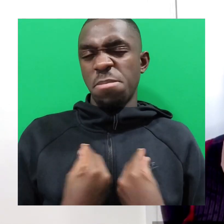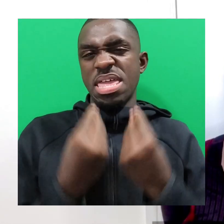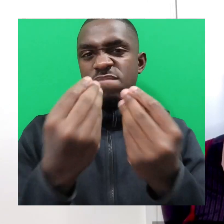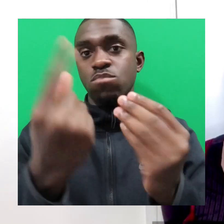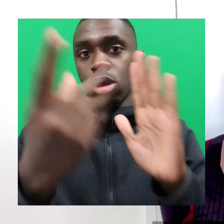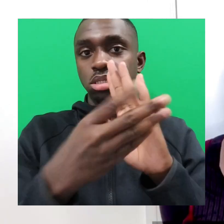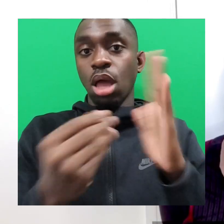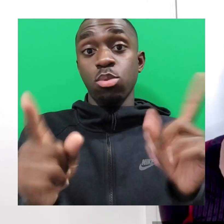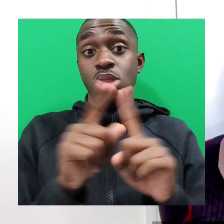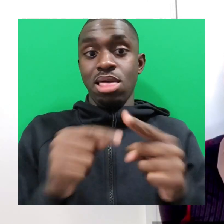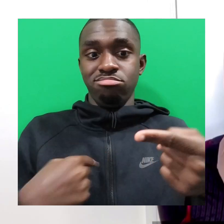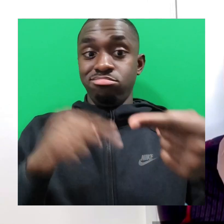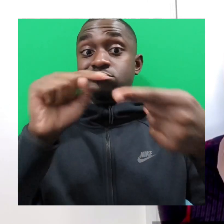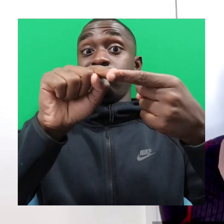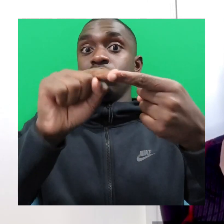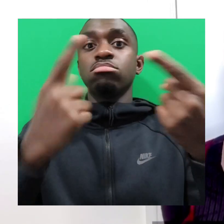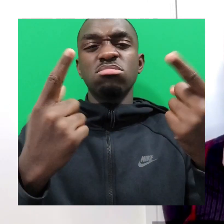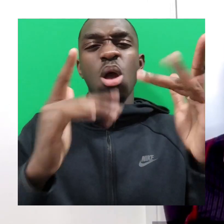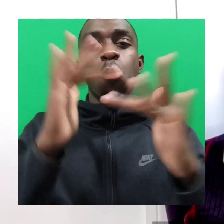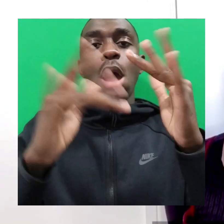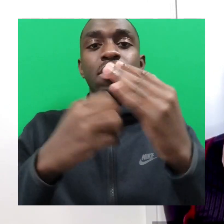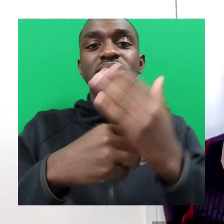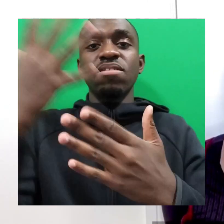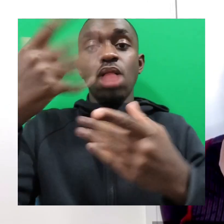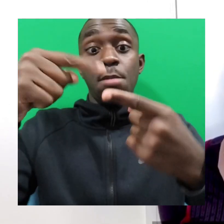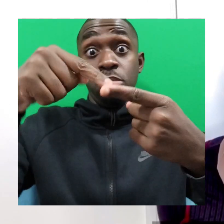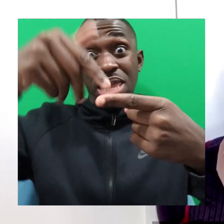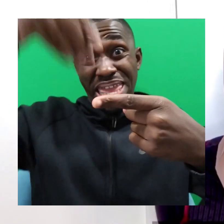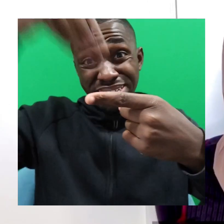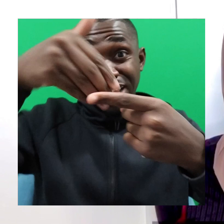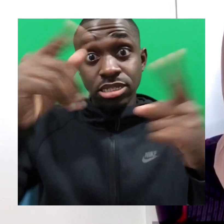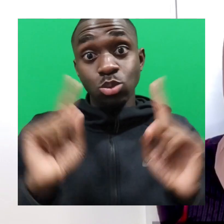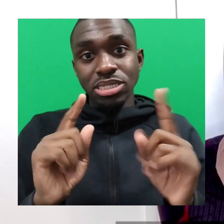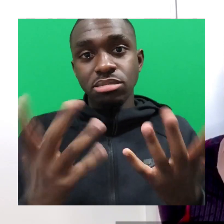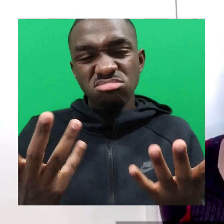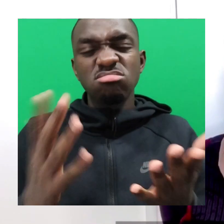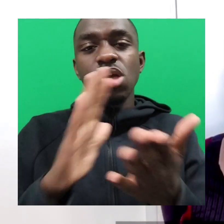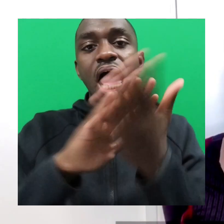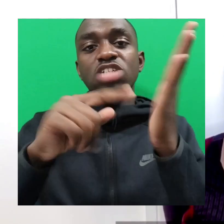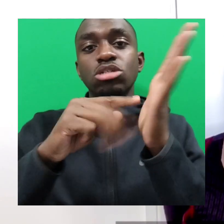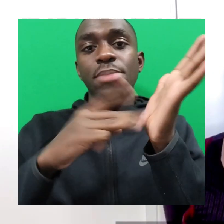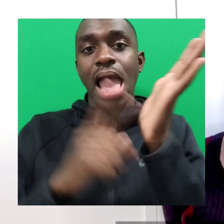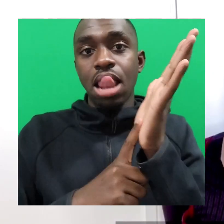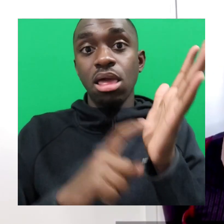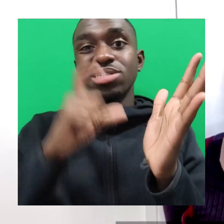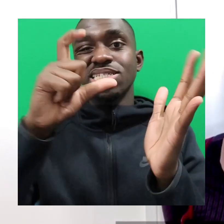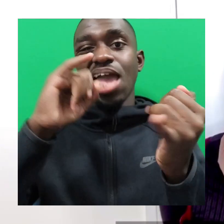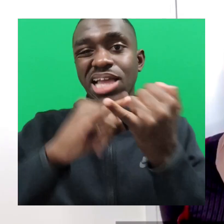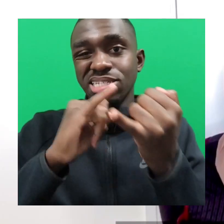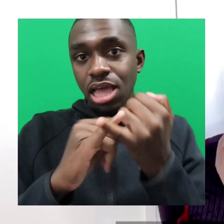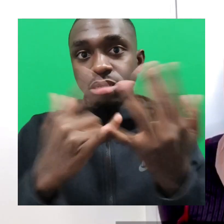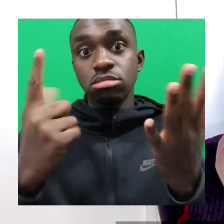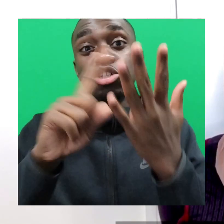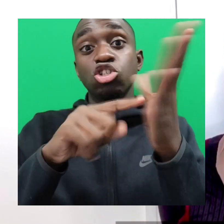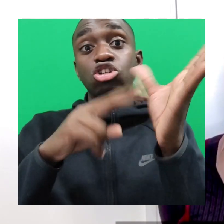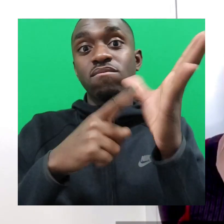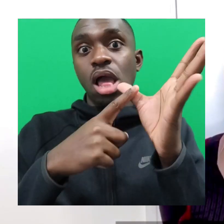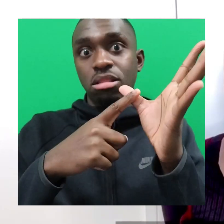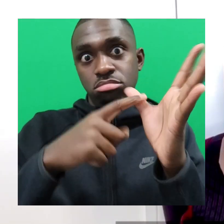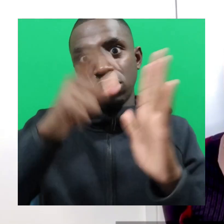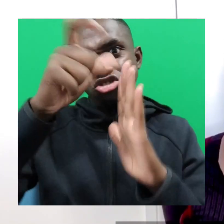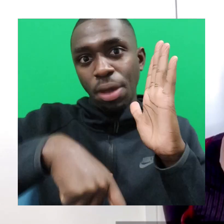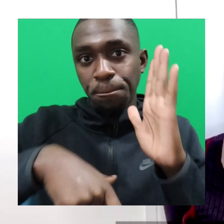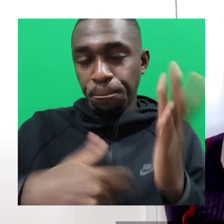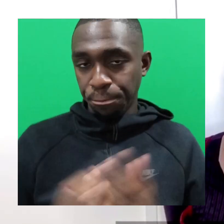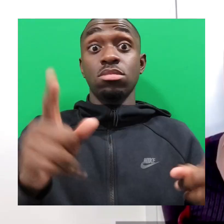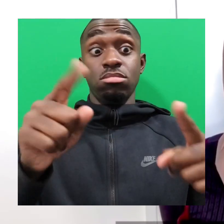and it was such a shock because I'm used to learning things really quickly. I'm used to like someone explaining it to me like once